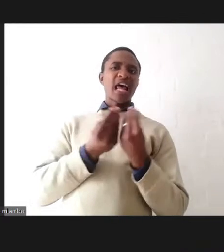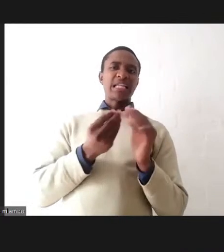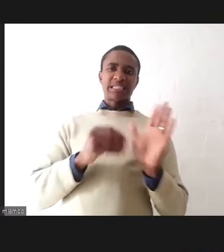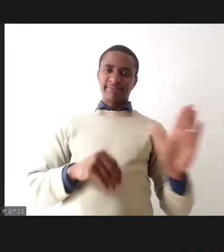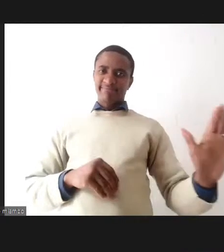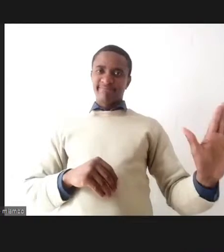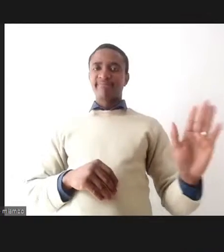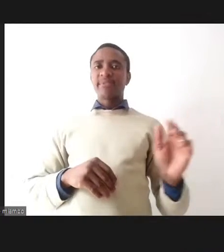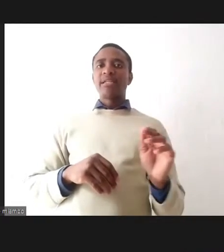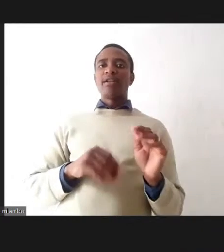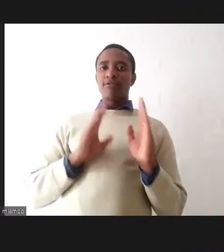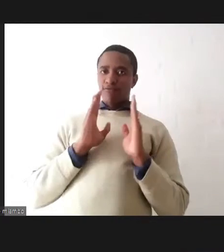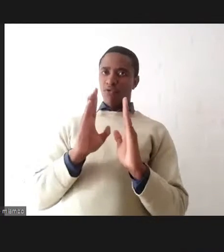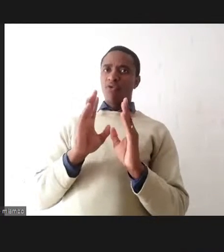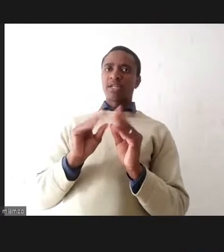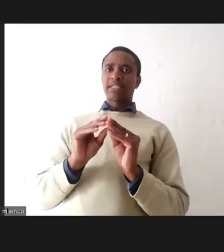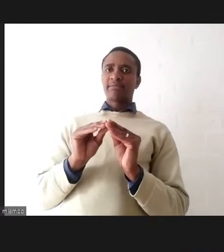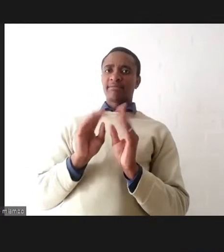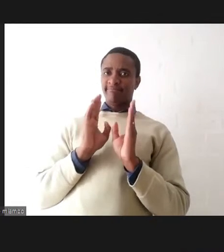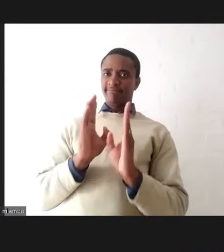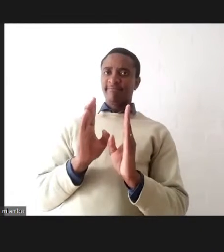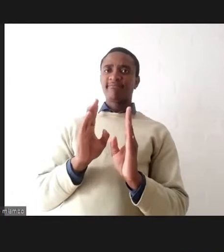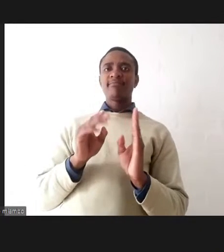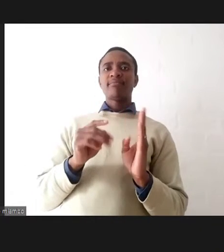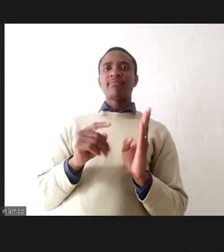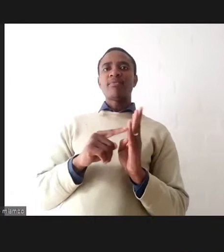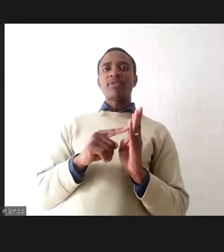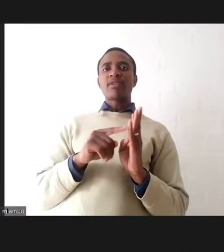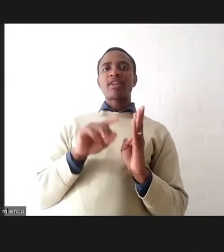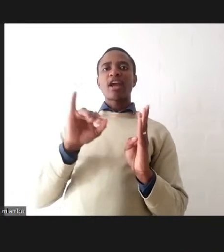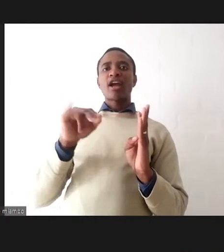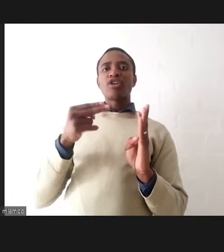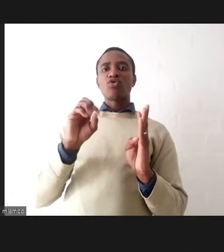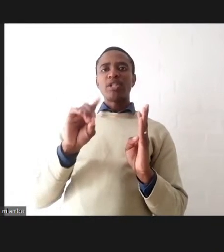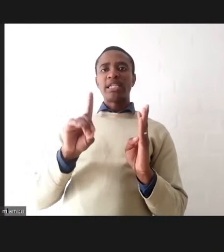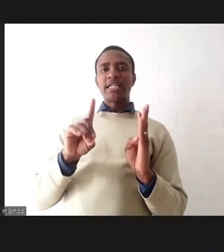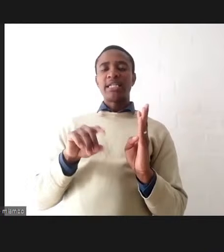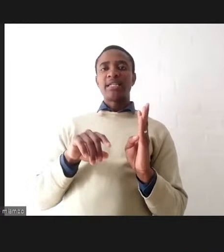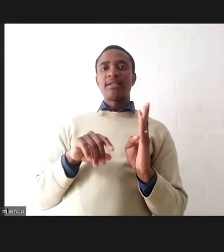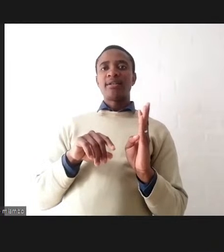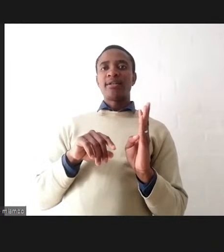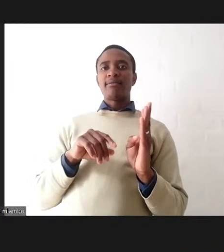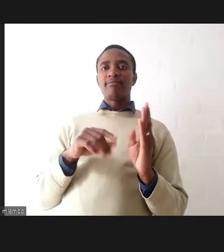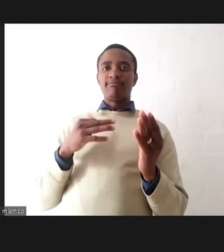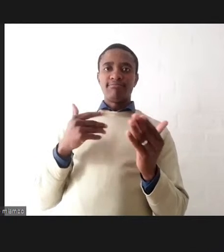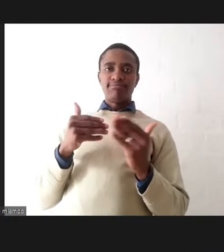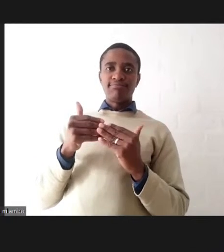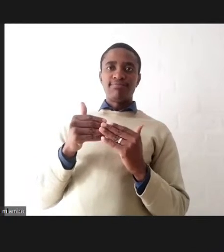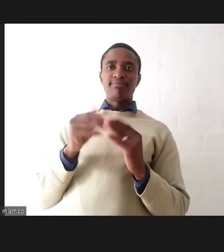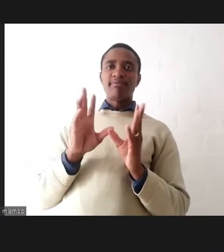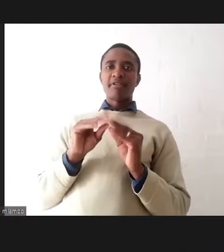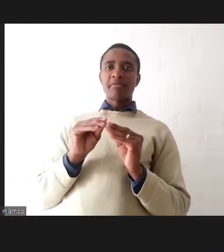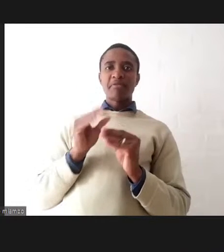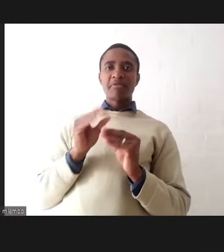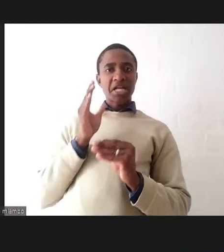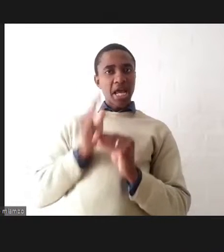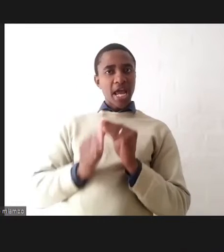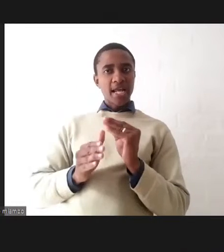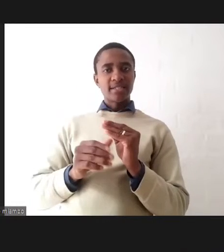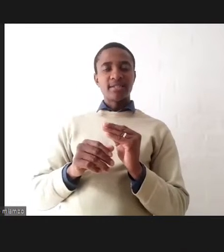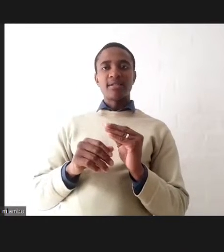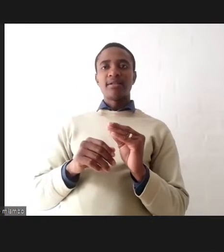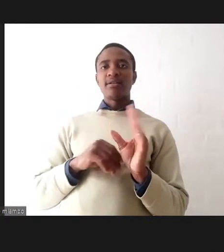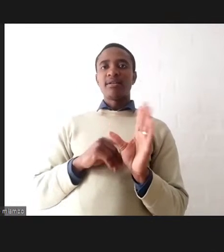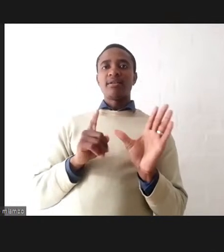open the session, the HOD for having been with us for the entire duration of the session. All